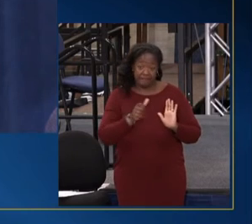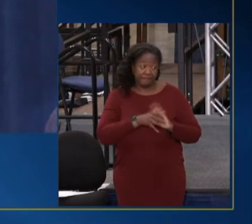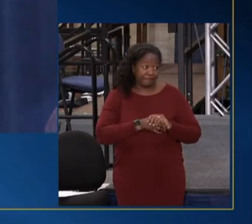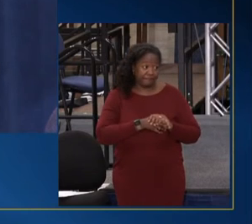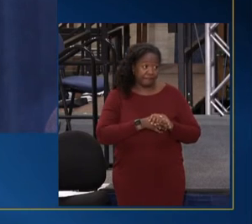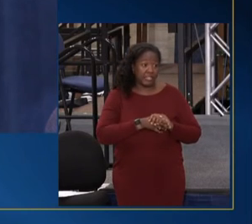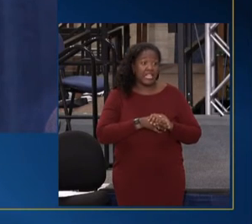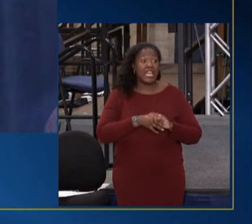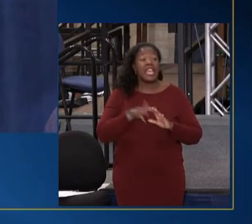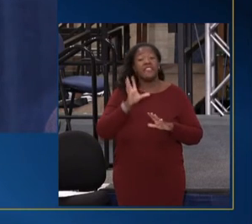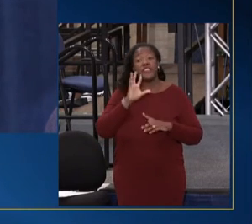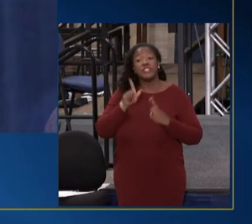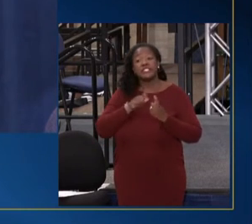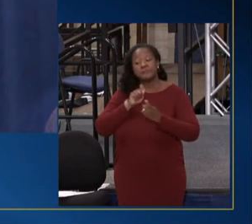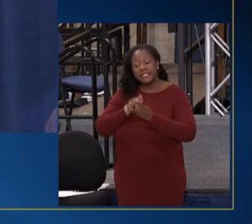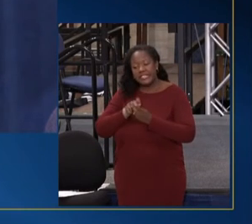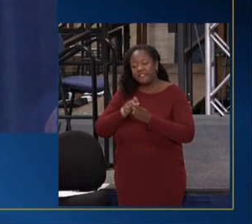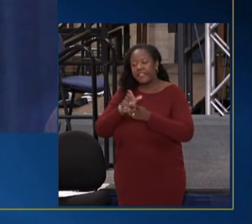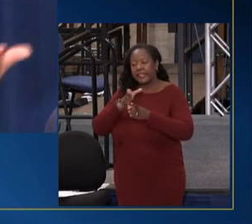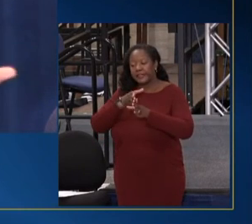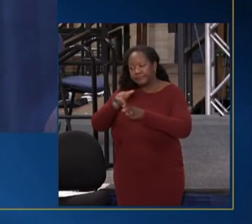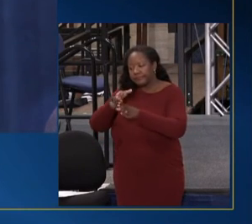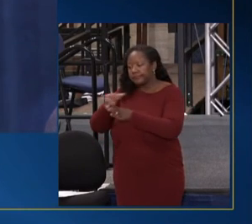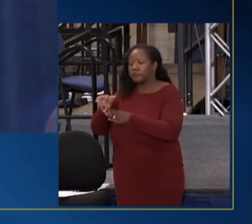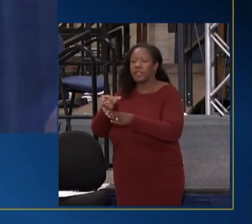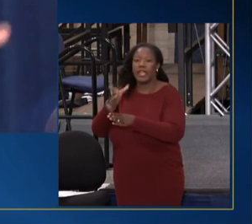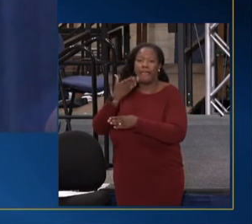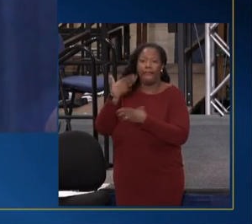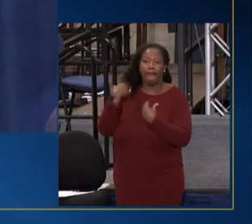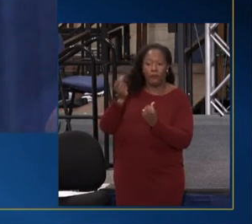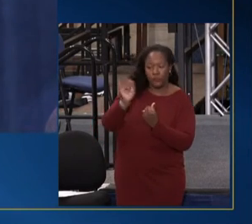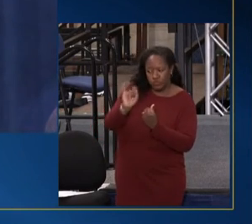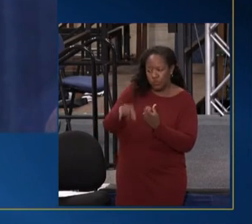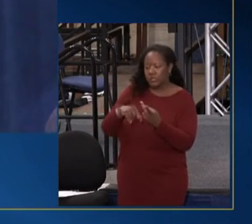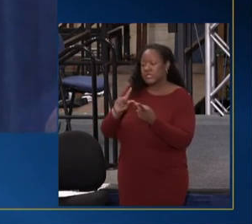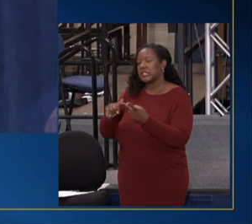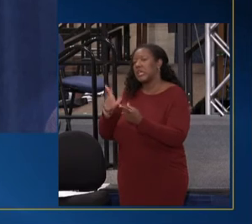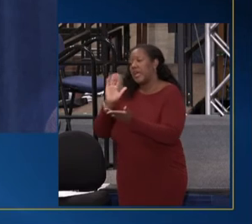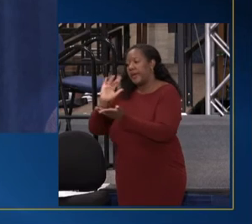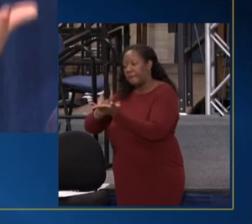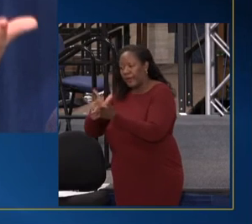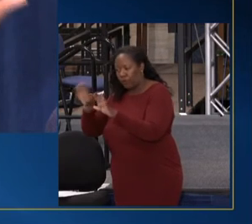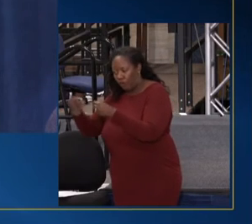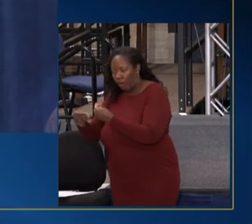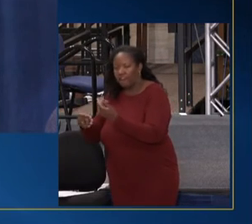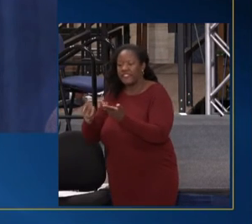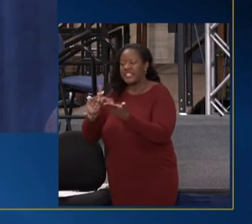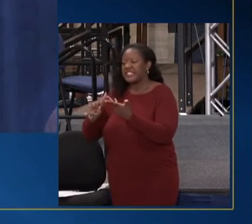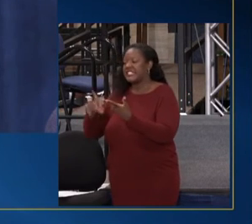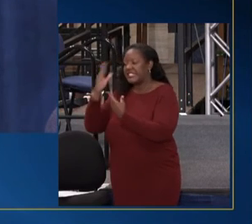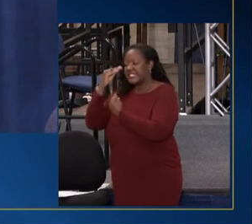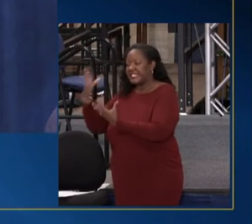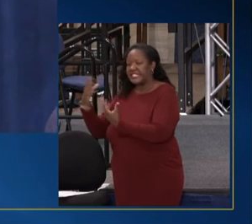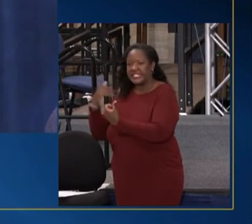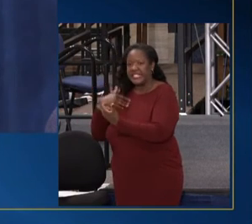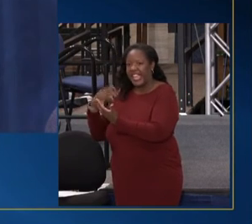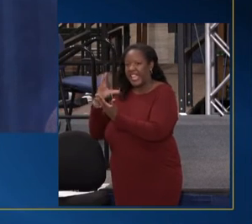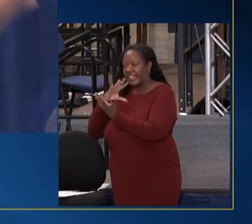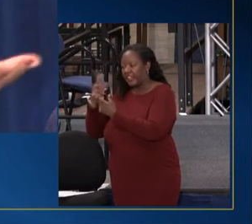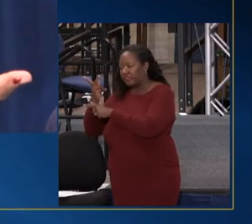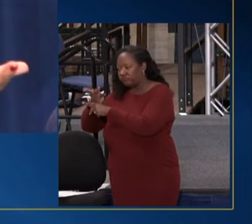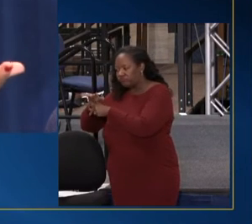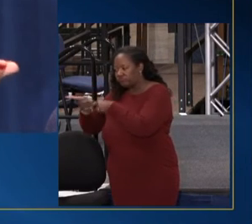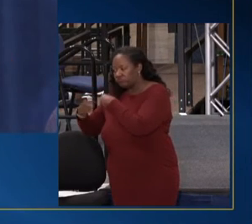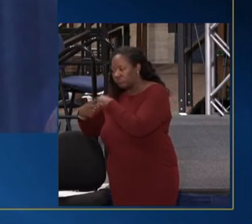covers covered entities with respect to providers, health insurance companies, data clearinghouses. And within that data, what we're seeing right now is that data